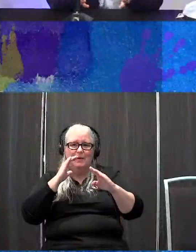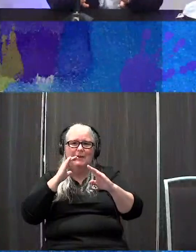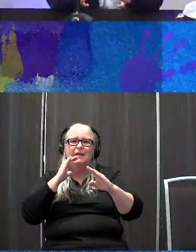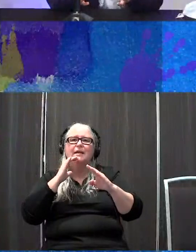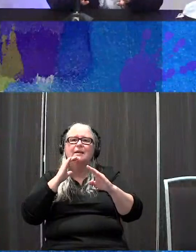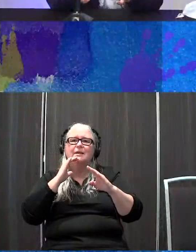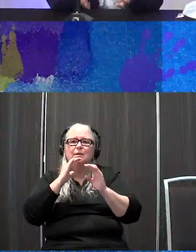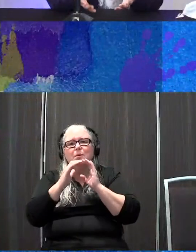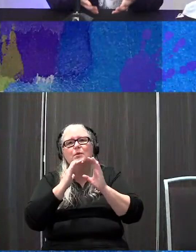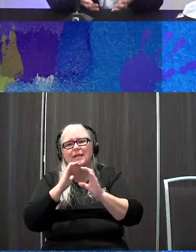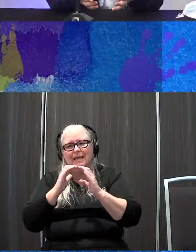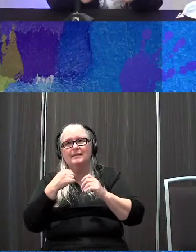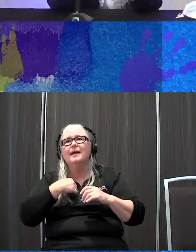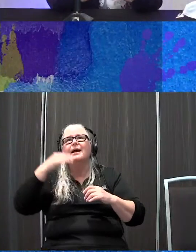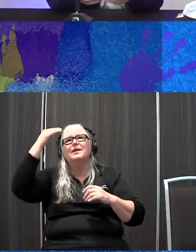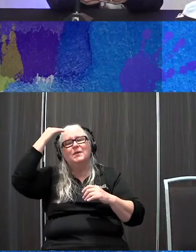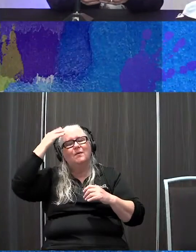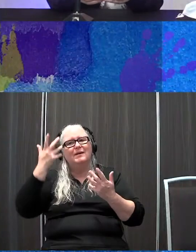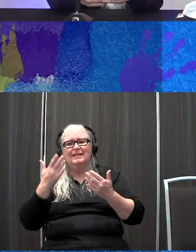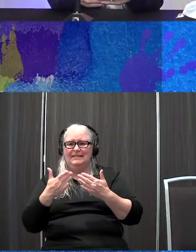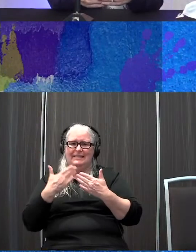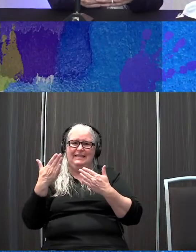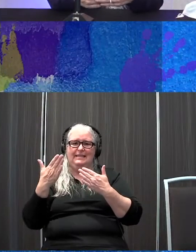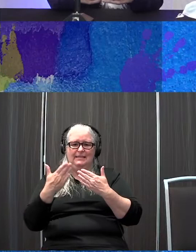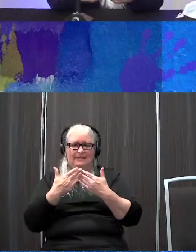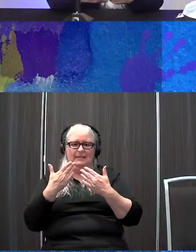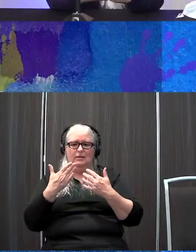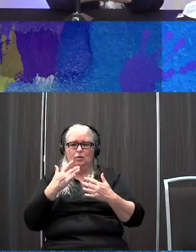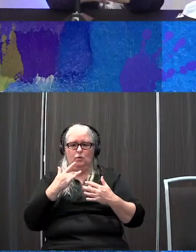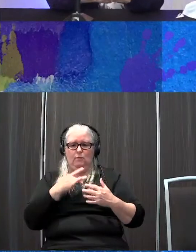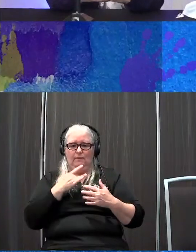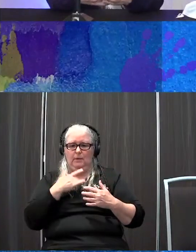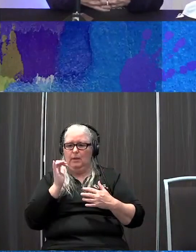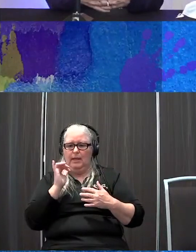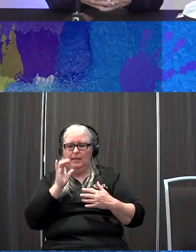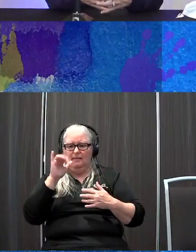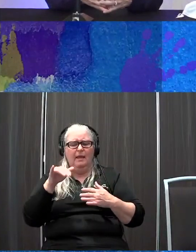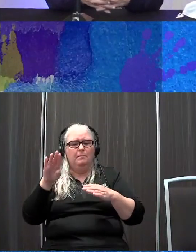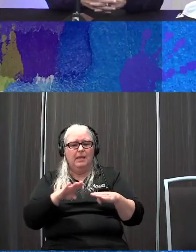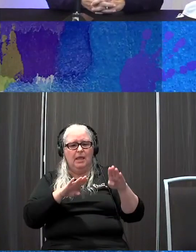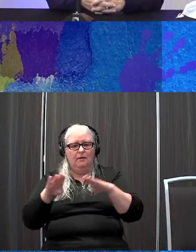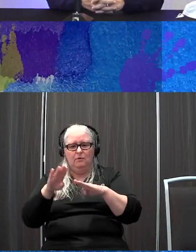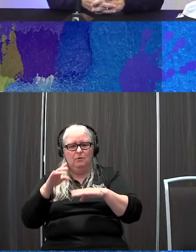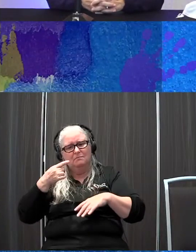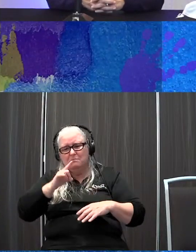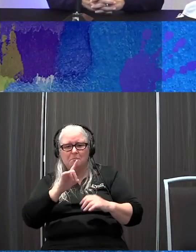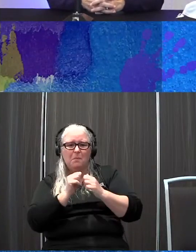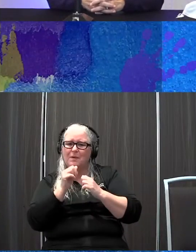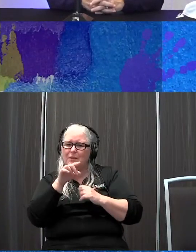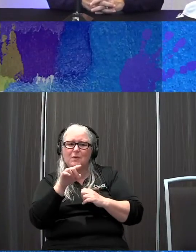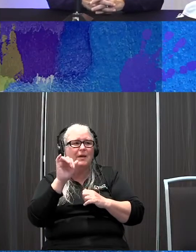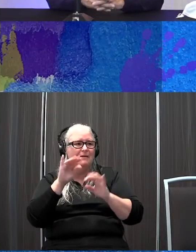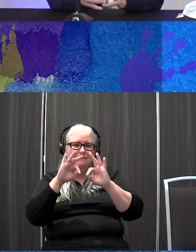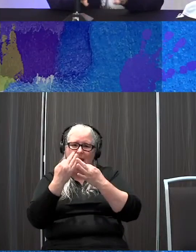it is very easy to feel that behavior is personally directed at you, and families have shared that with me a